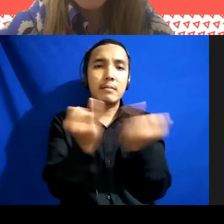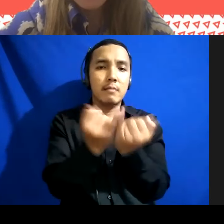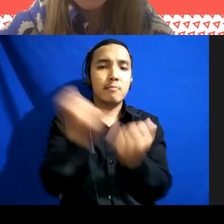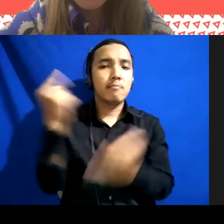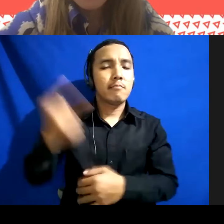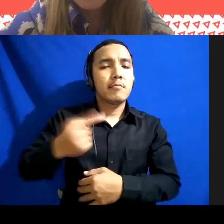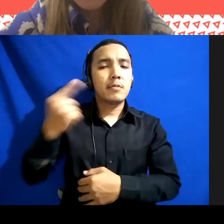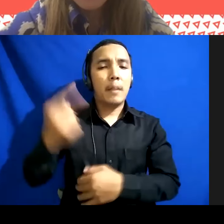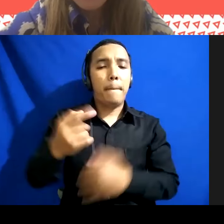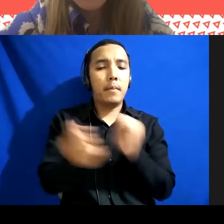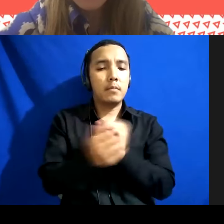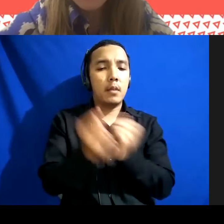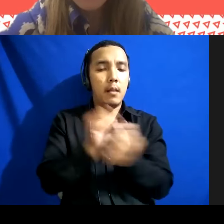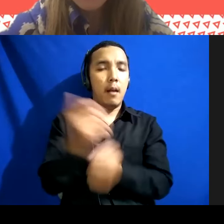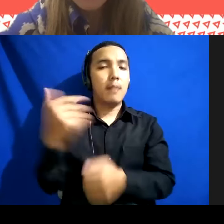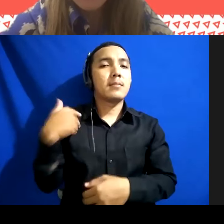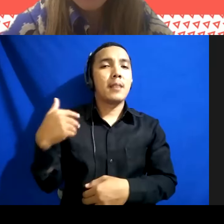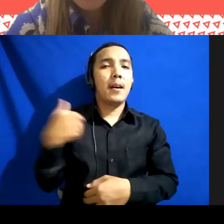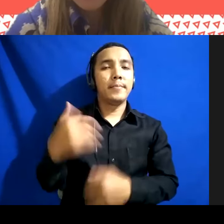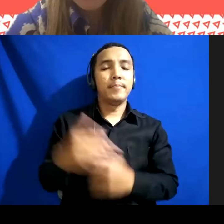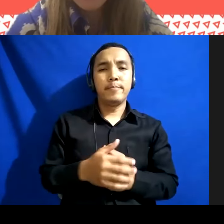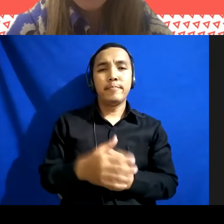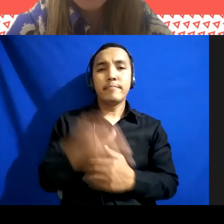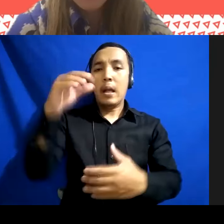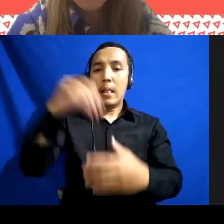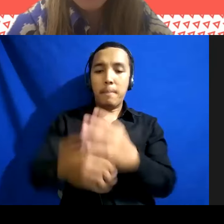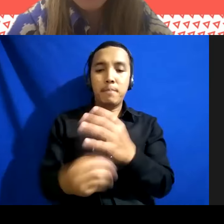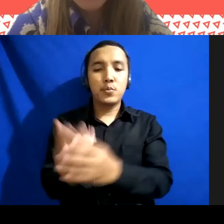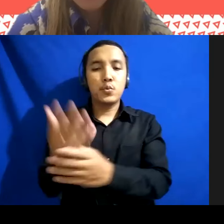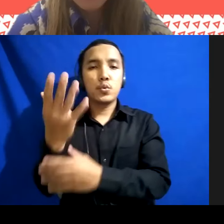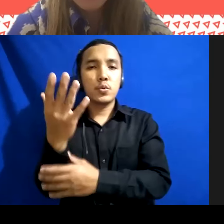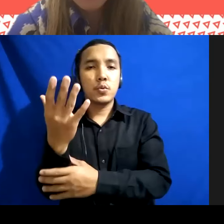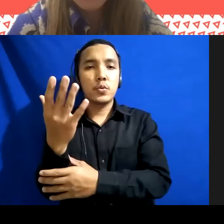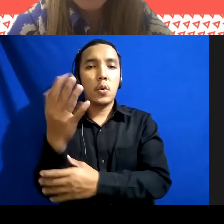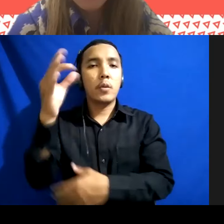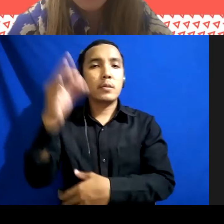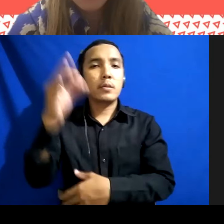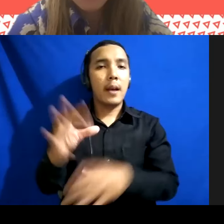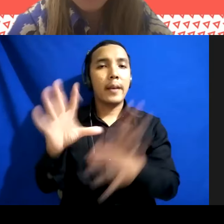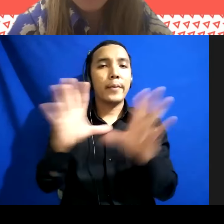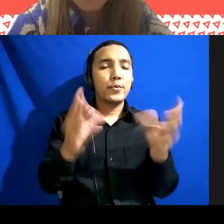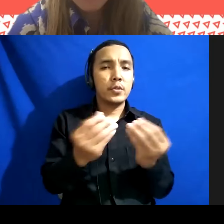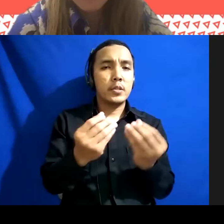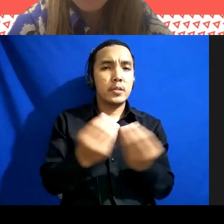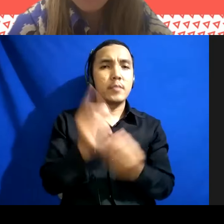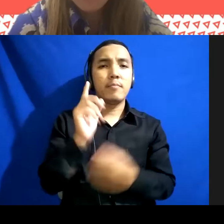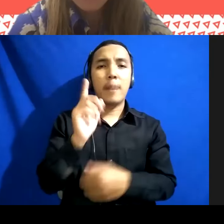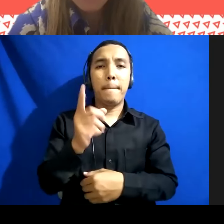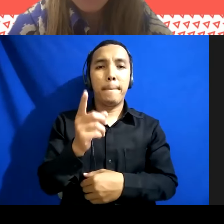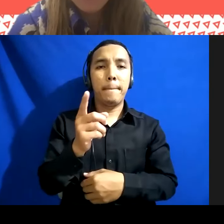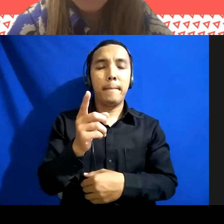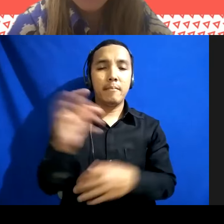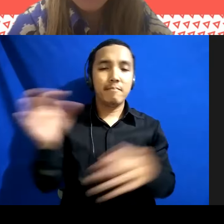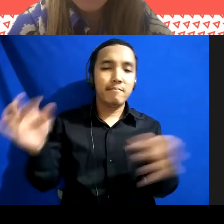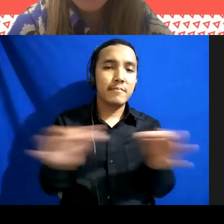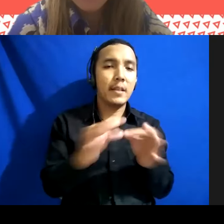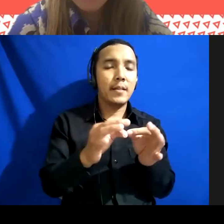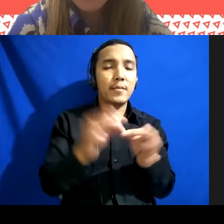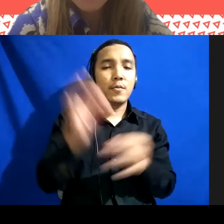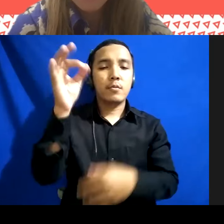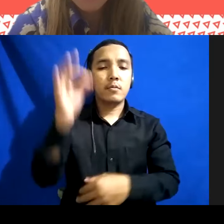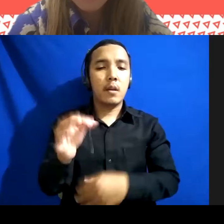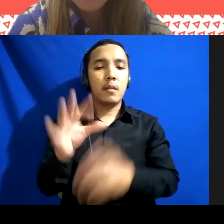all of the challenges and issues in order to realize a more inclusive city. Because the more we become an inclusive